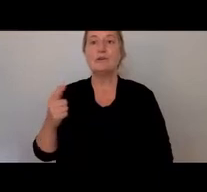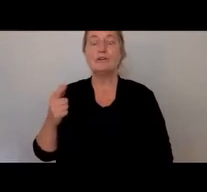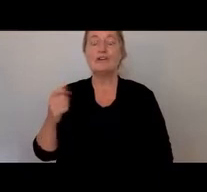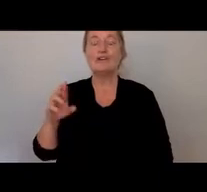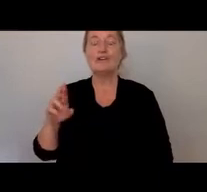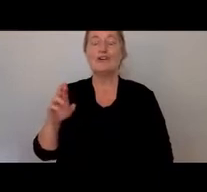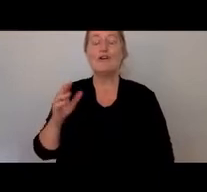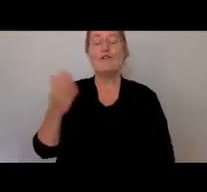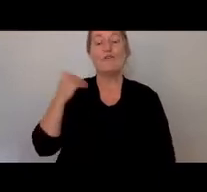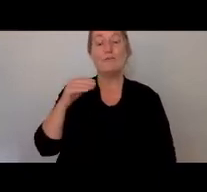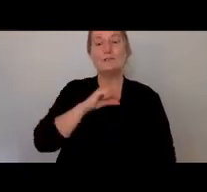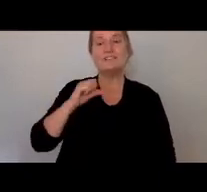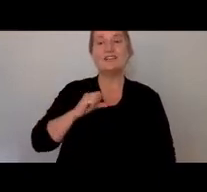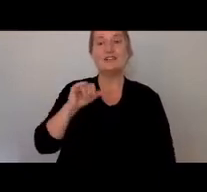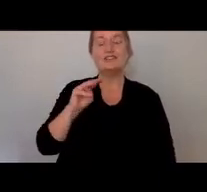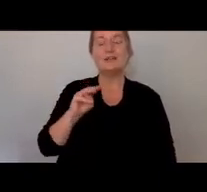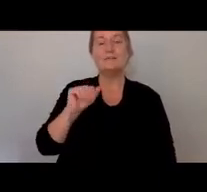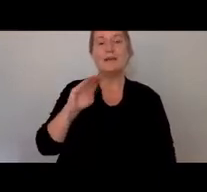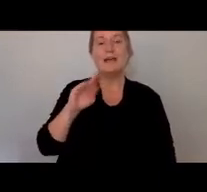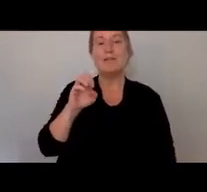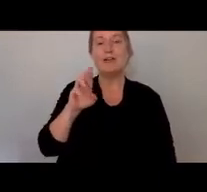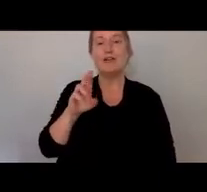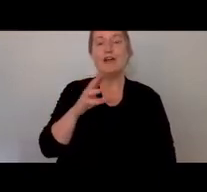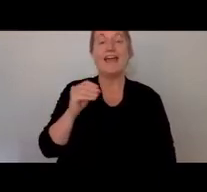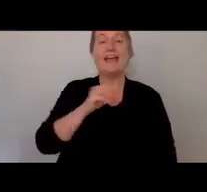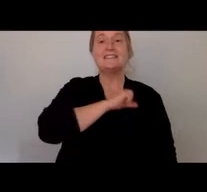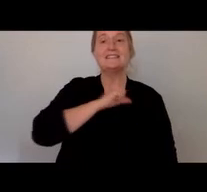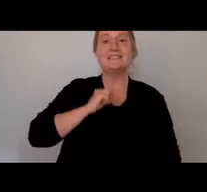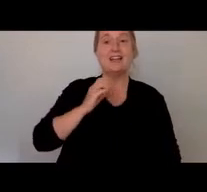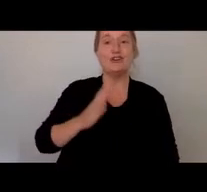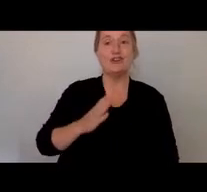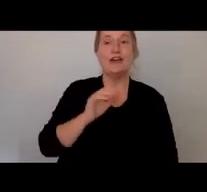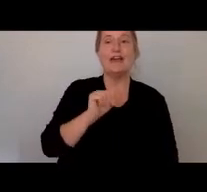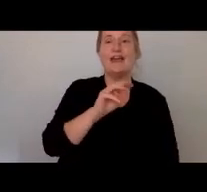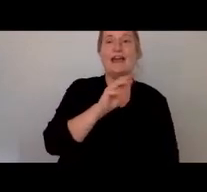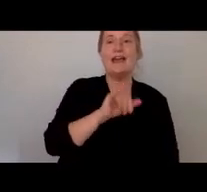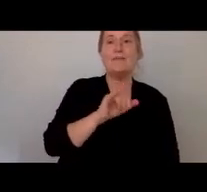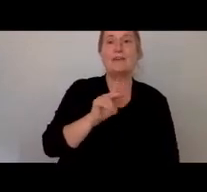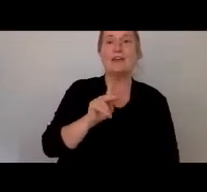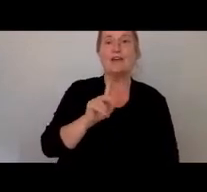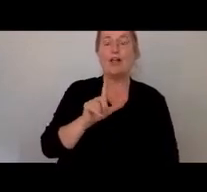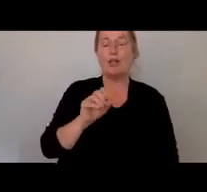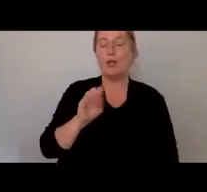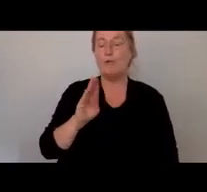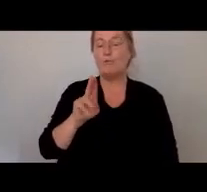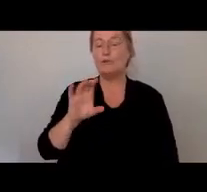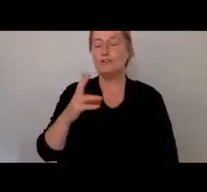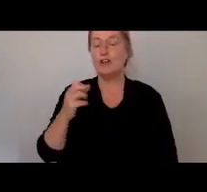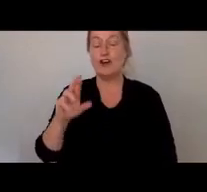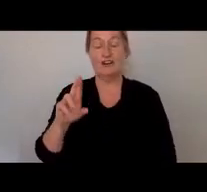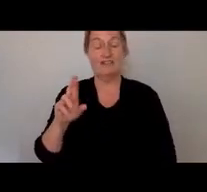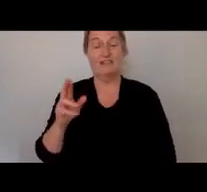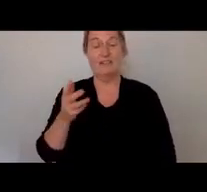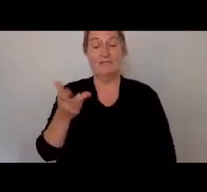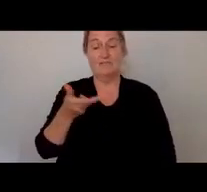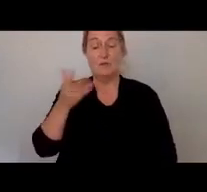Senator Amy Klobuchar as our special introduction to talk about disability policy